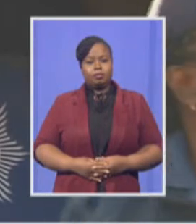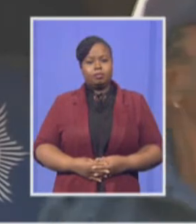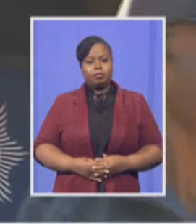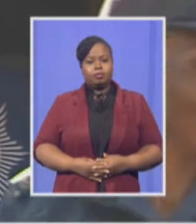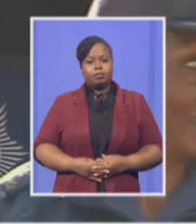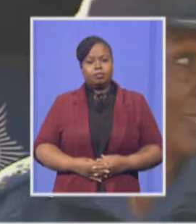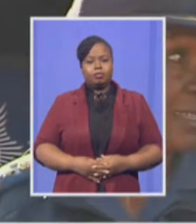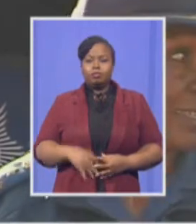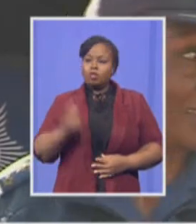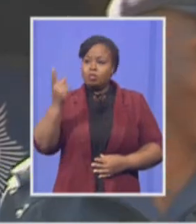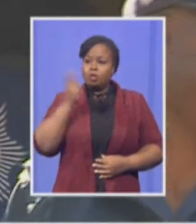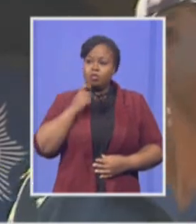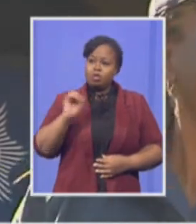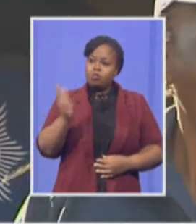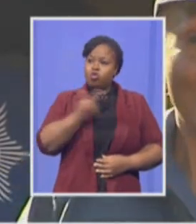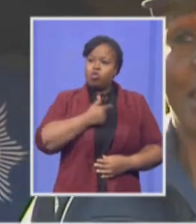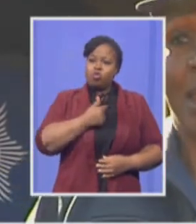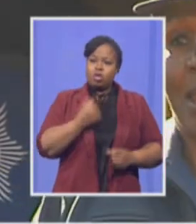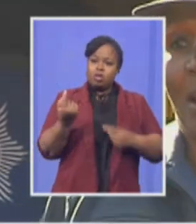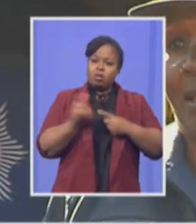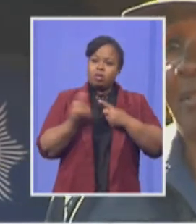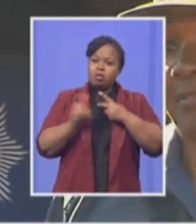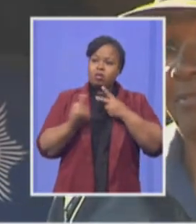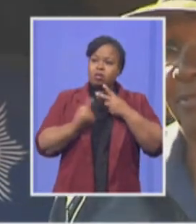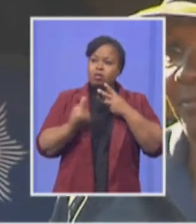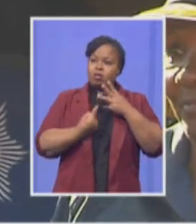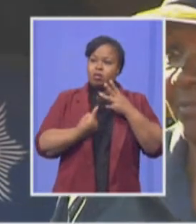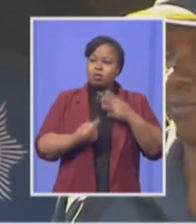And visa one by one. Yeah.